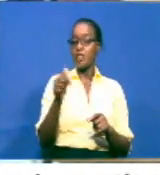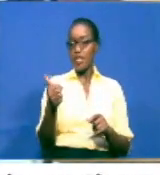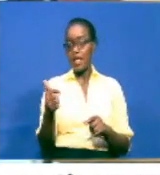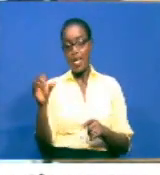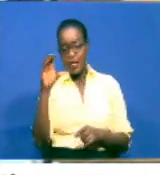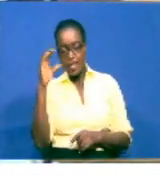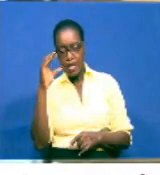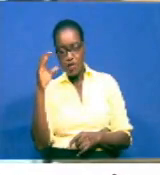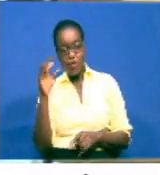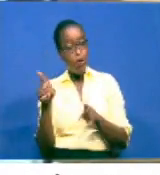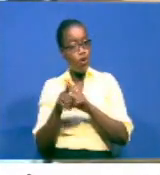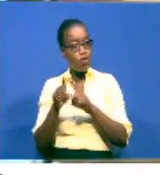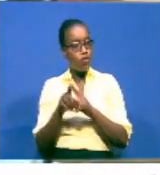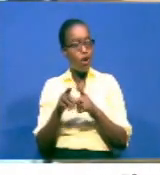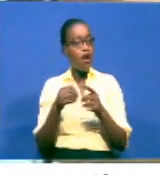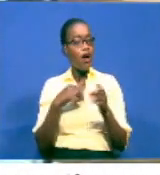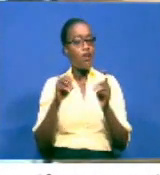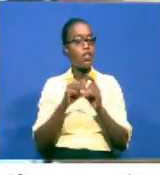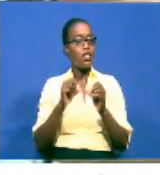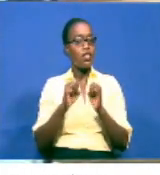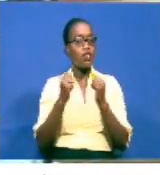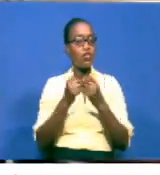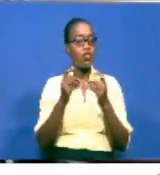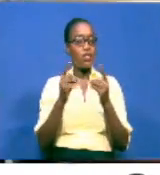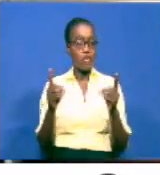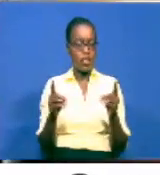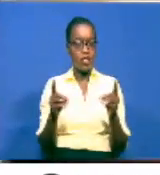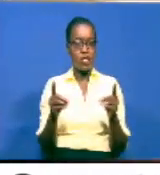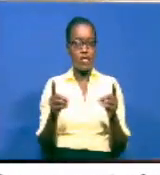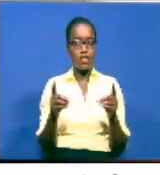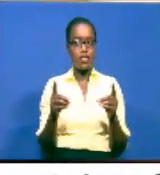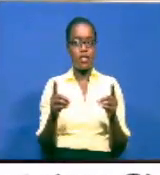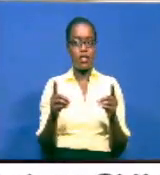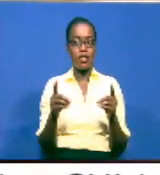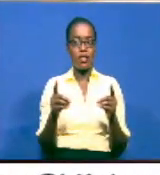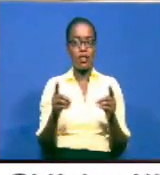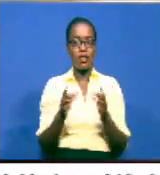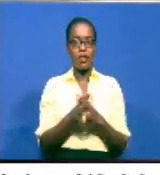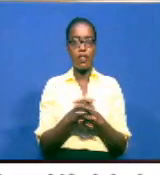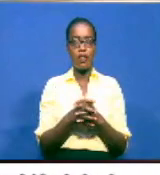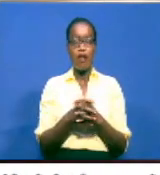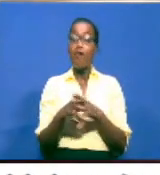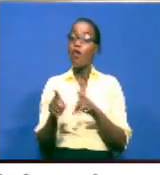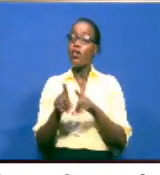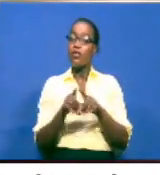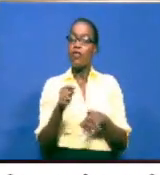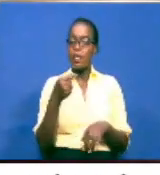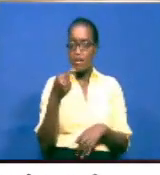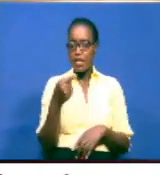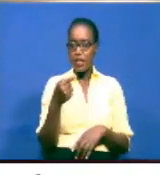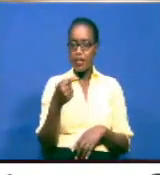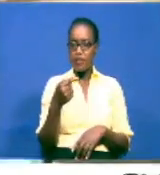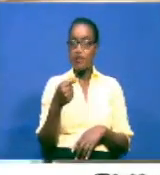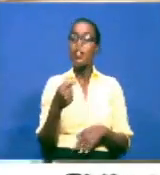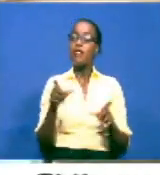also maintain the social distancing that is required. We have also said that this is not a license